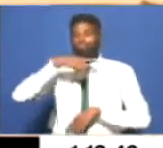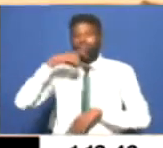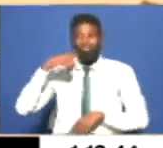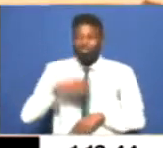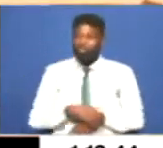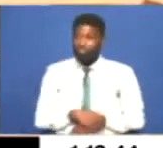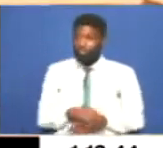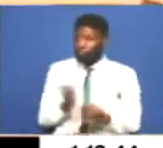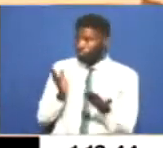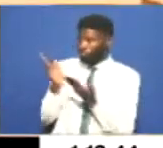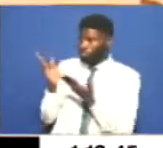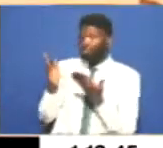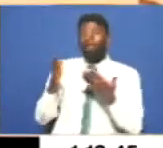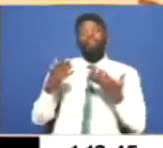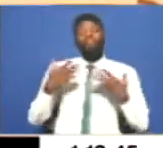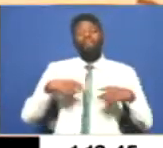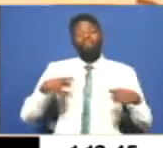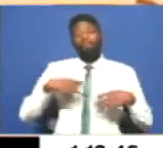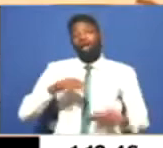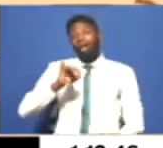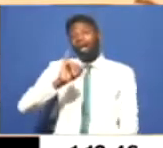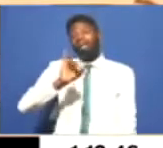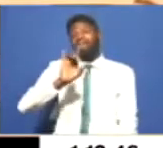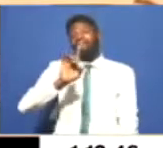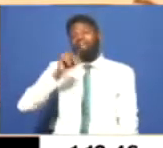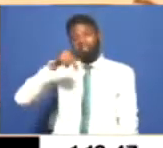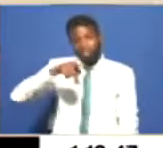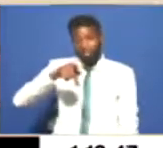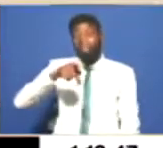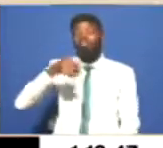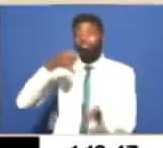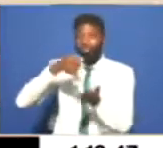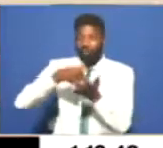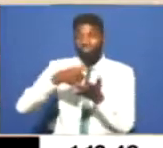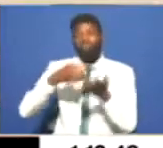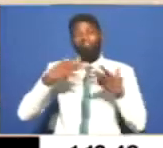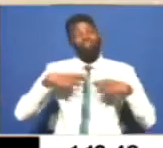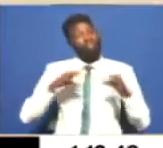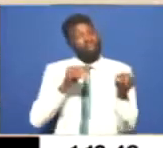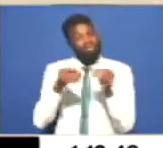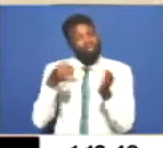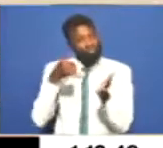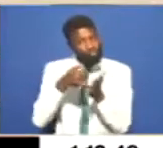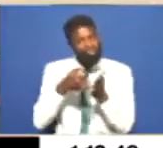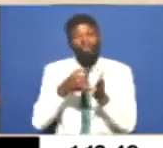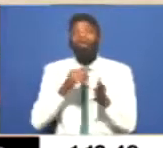displaced persons, persons living with disabilities, and the elderly. Yusufa reporting for Lunchtime News.